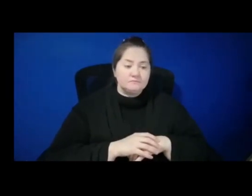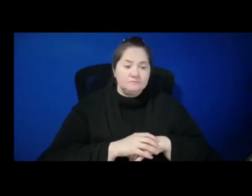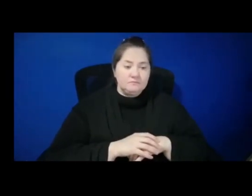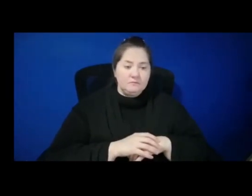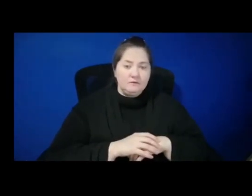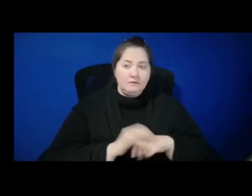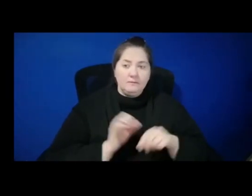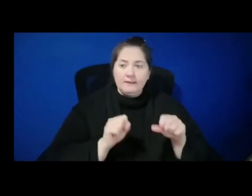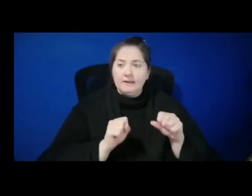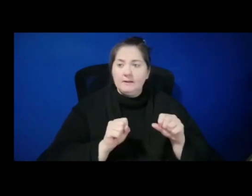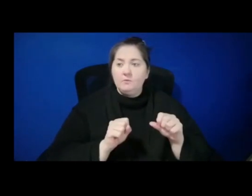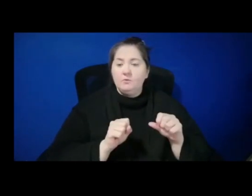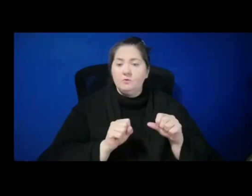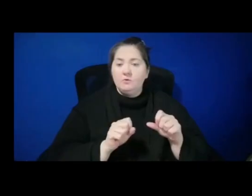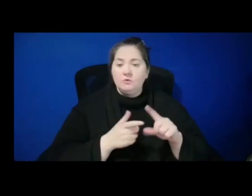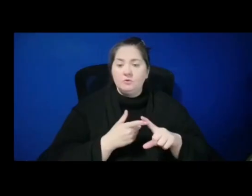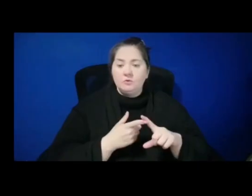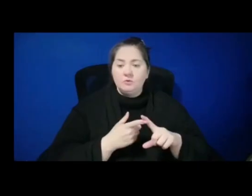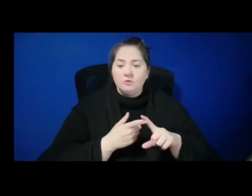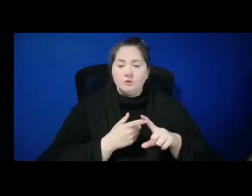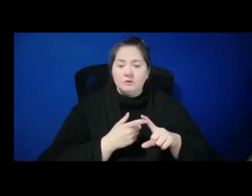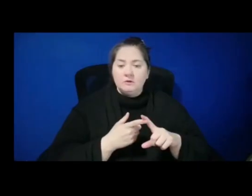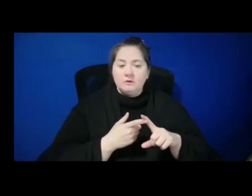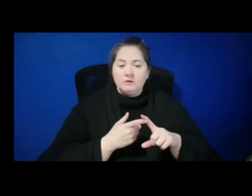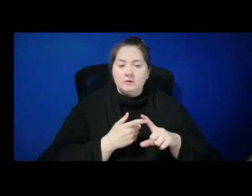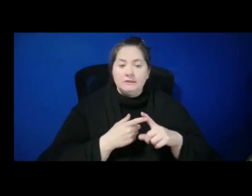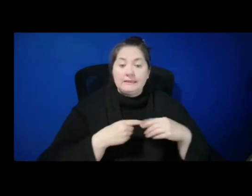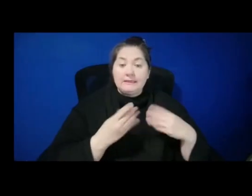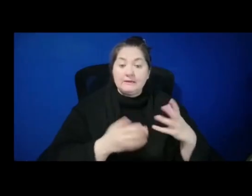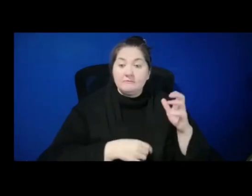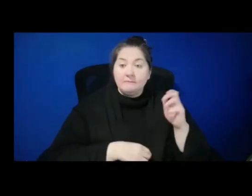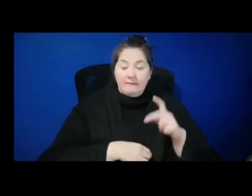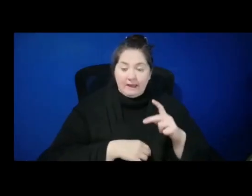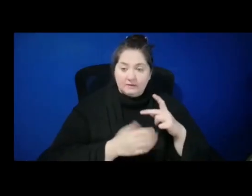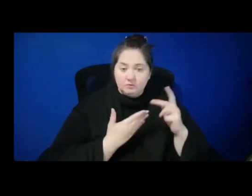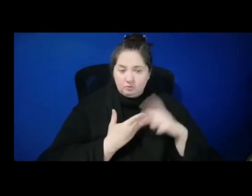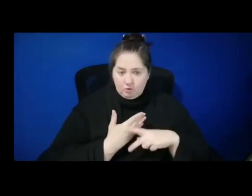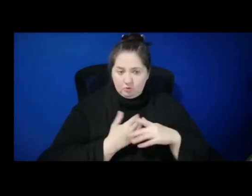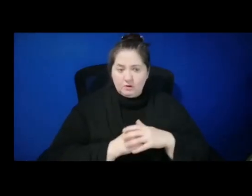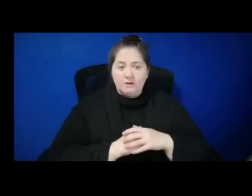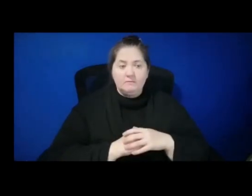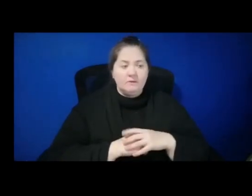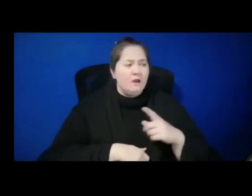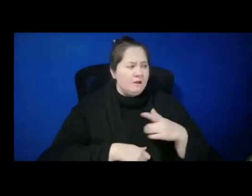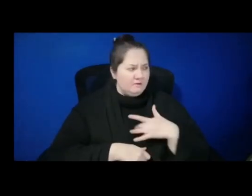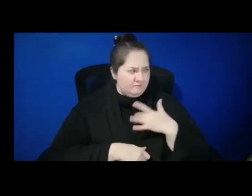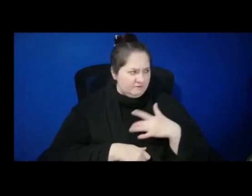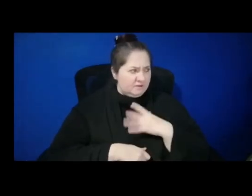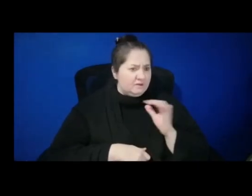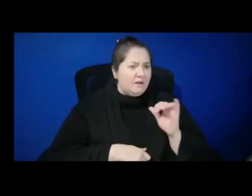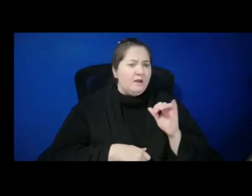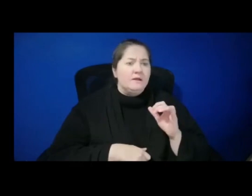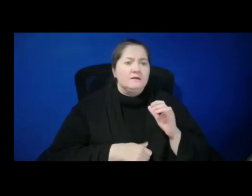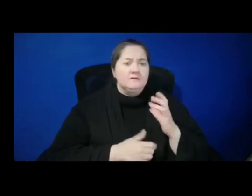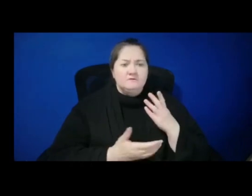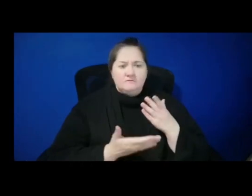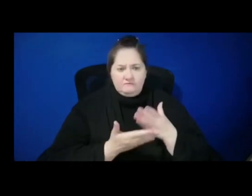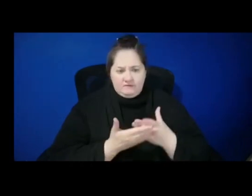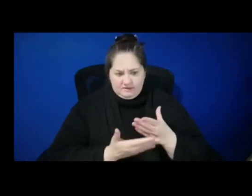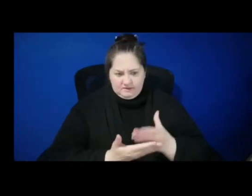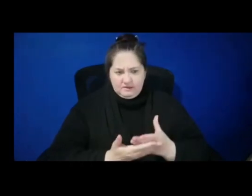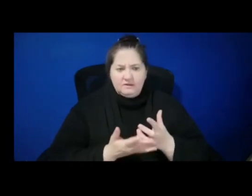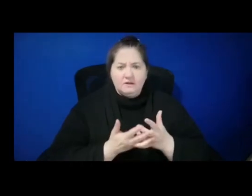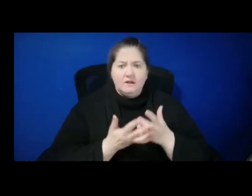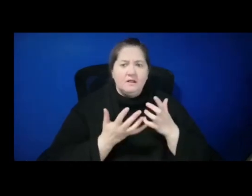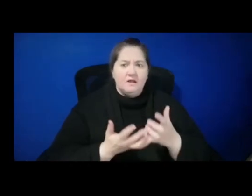able to, give back into the program. I do feel like it has validated a